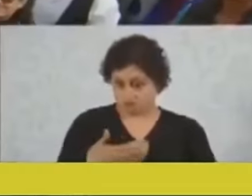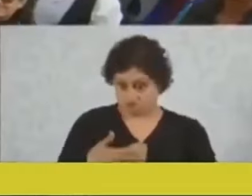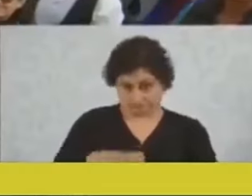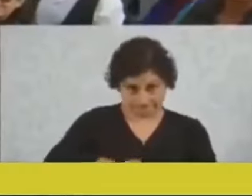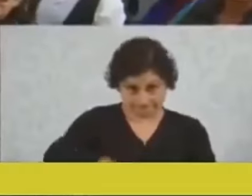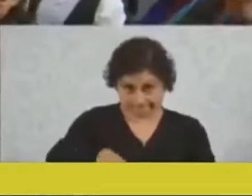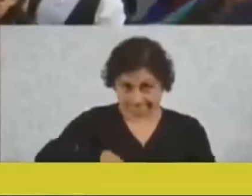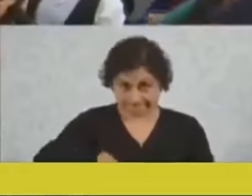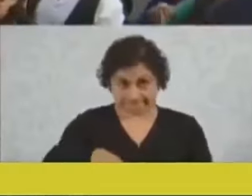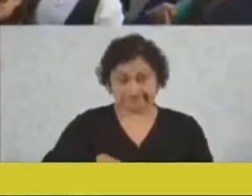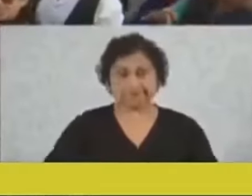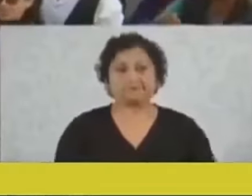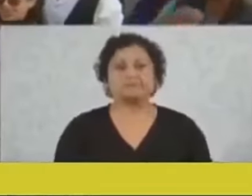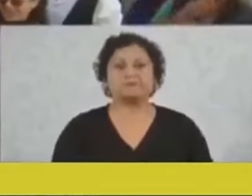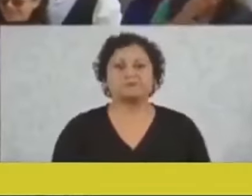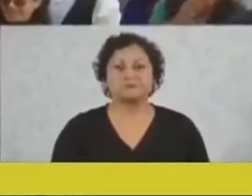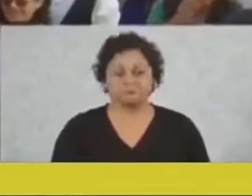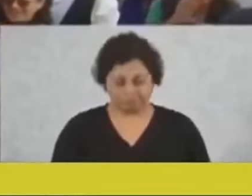In a few days,